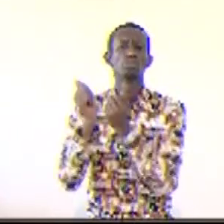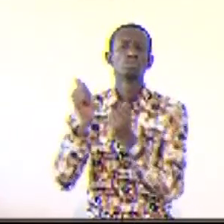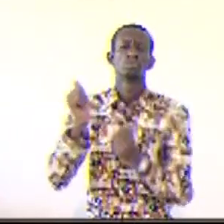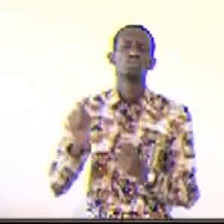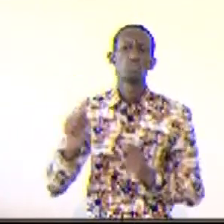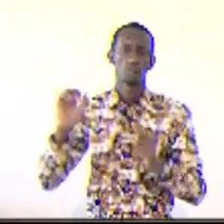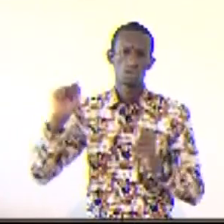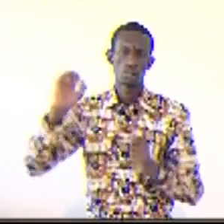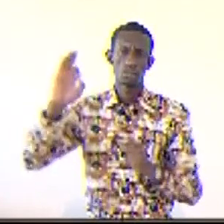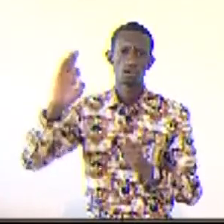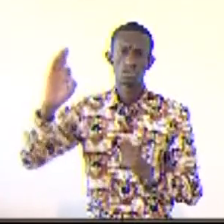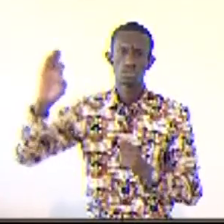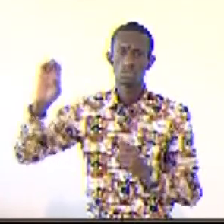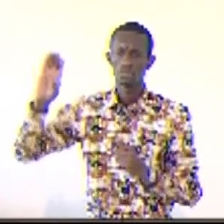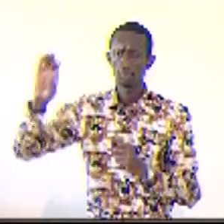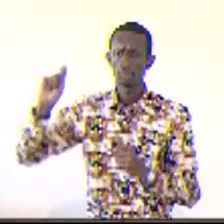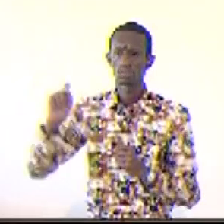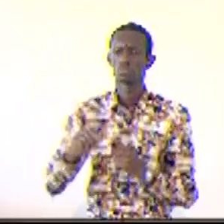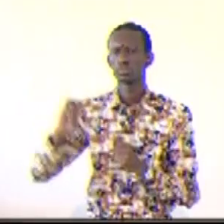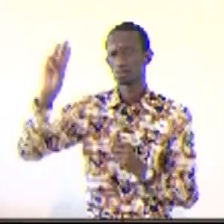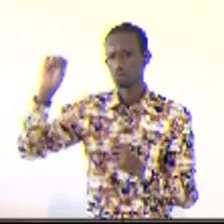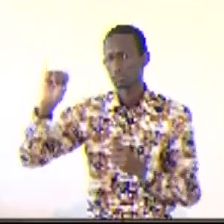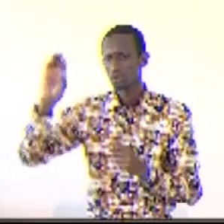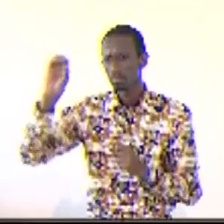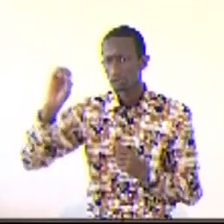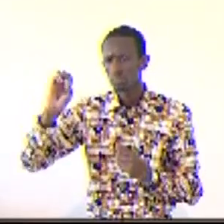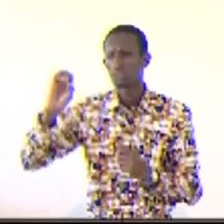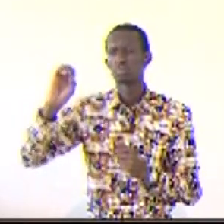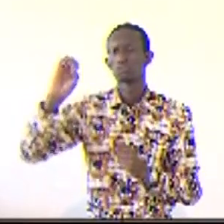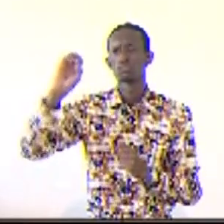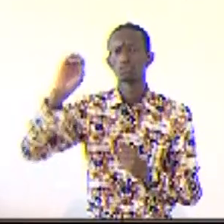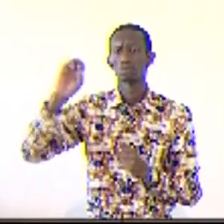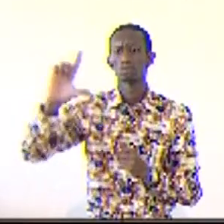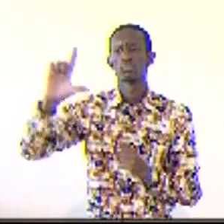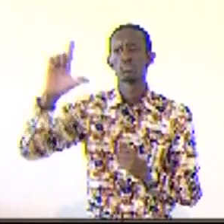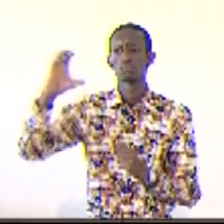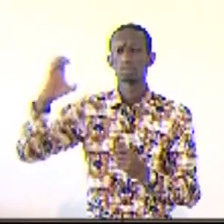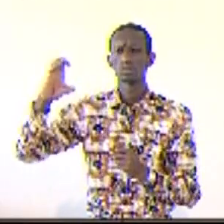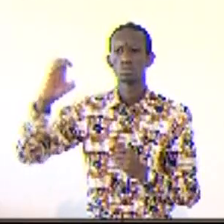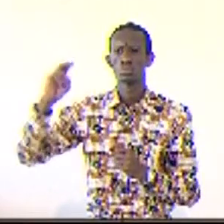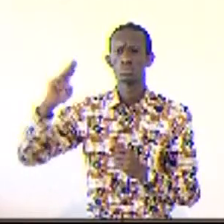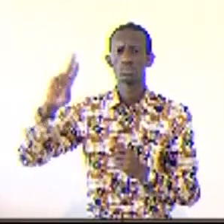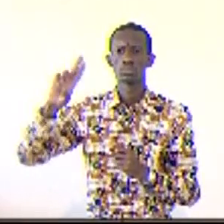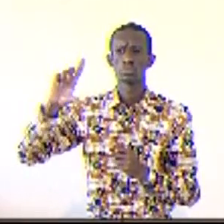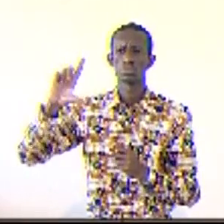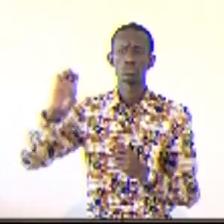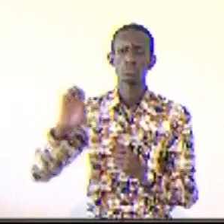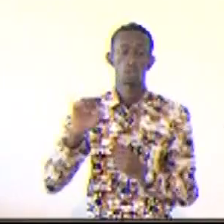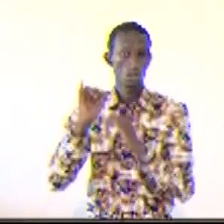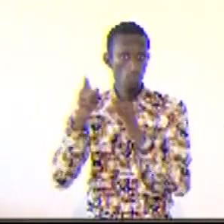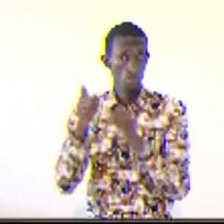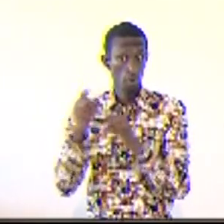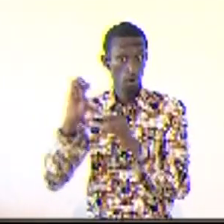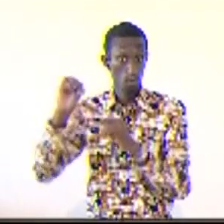gaseous form. The same applies because it makes sense when the gaseous molecules are squeezed together